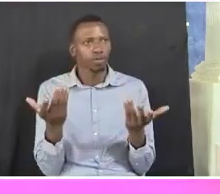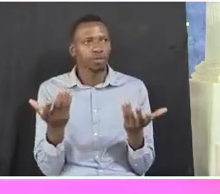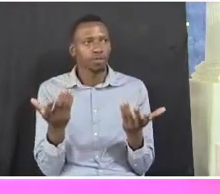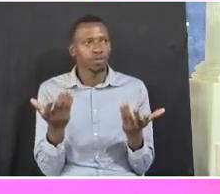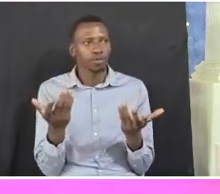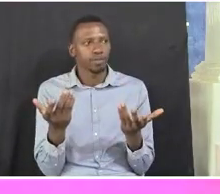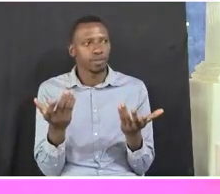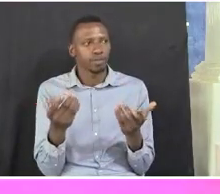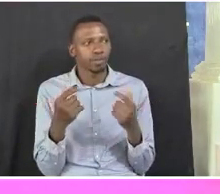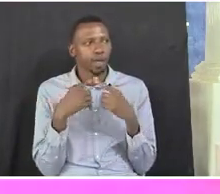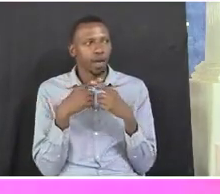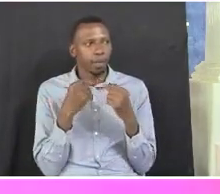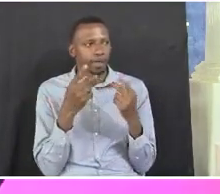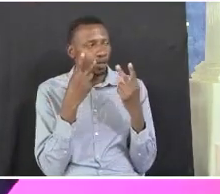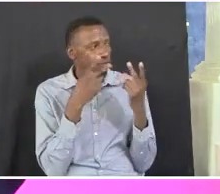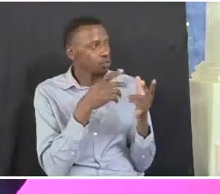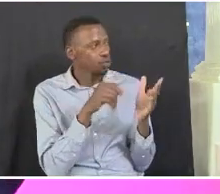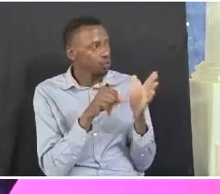Pastor, you are in a problem.